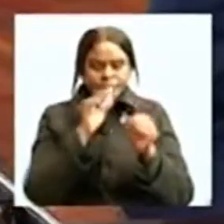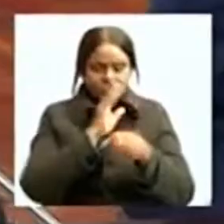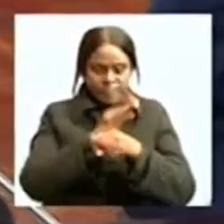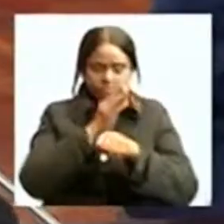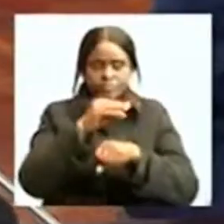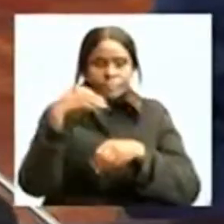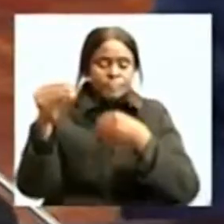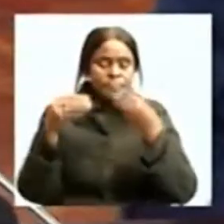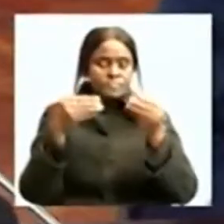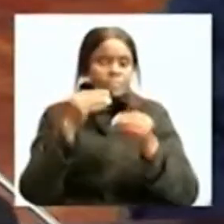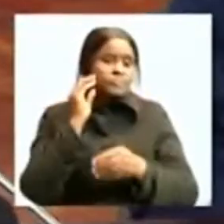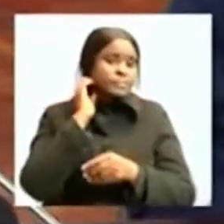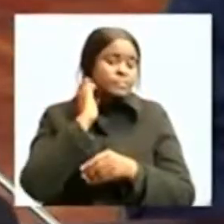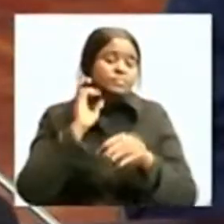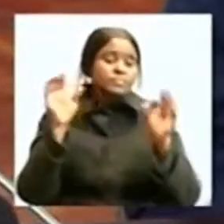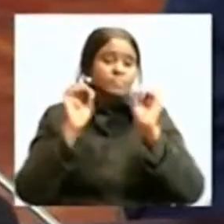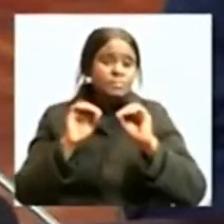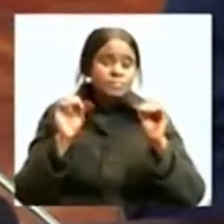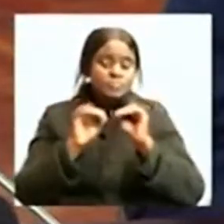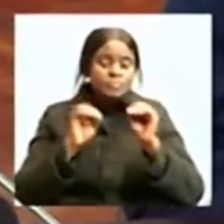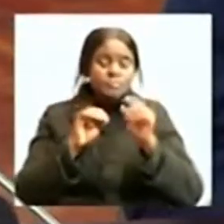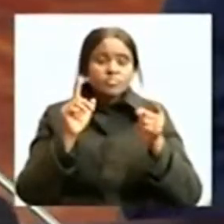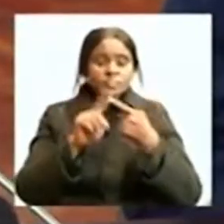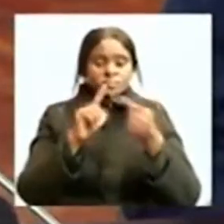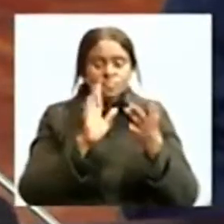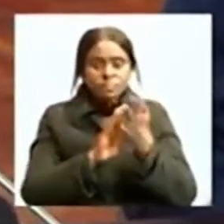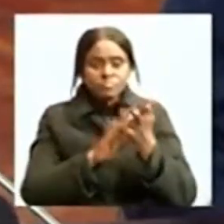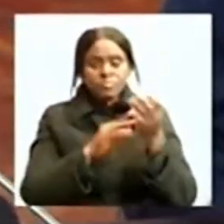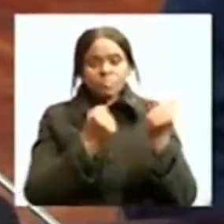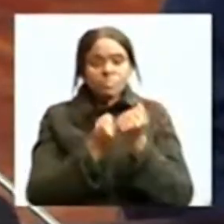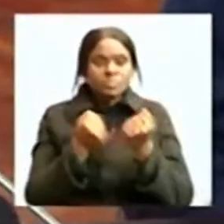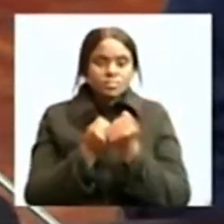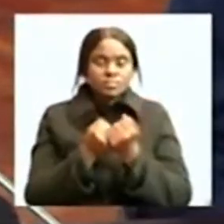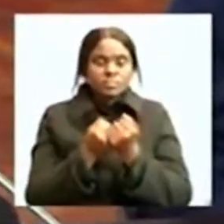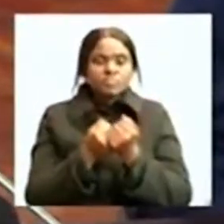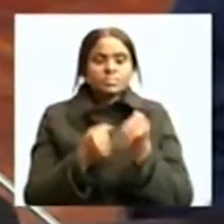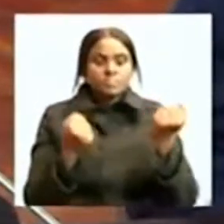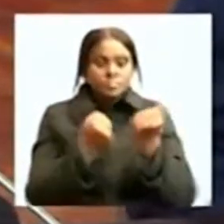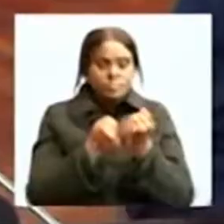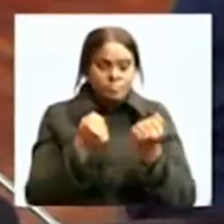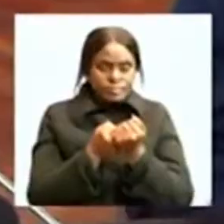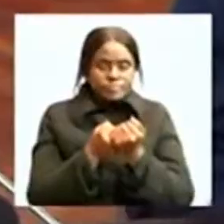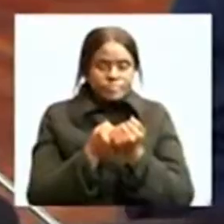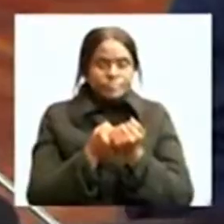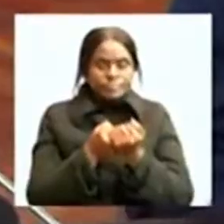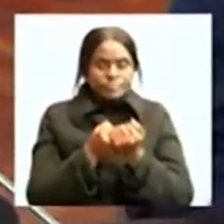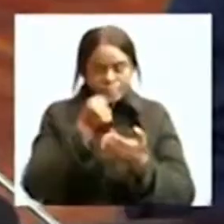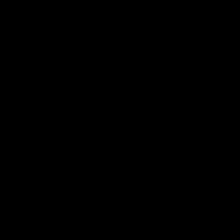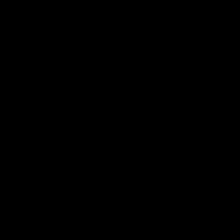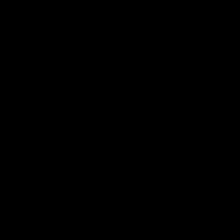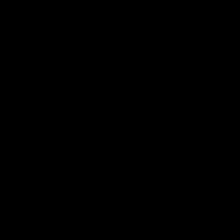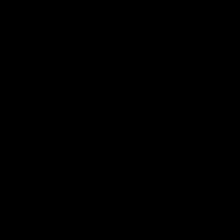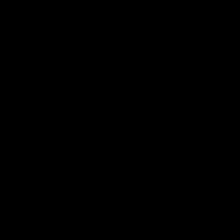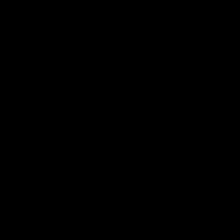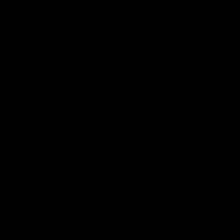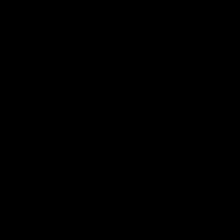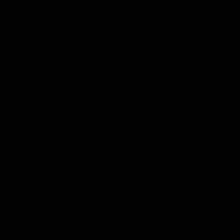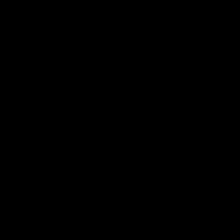post-disbursement. Non-compliance with bursary objectives. Sponsoring students